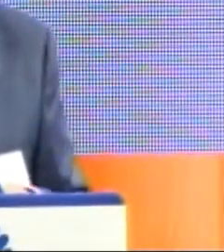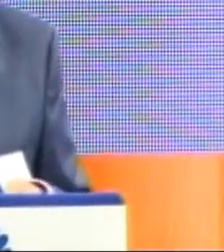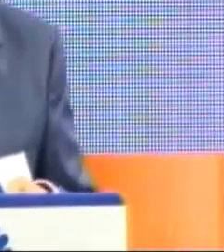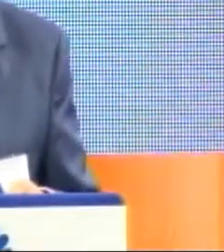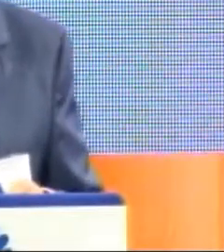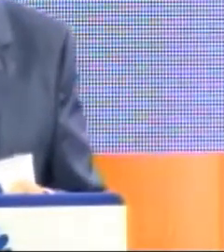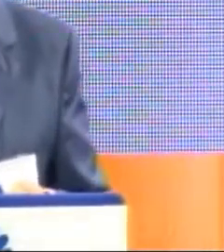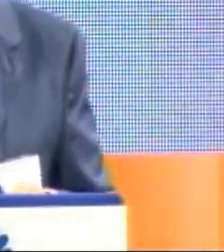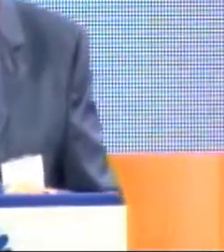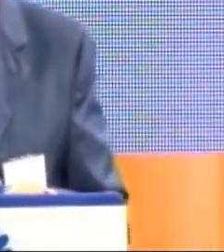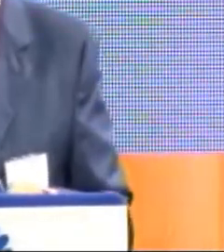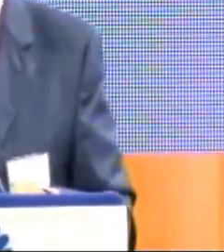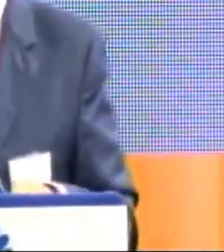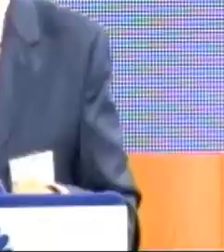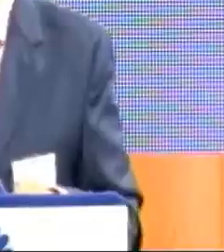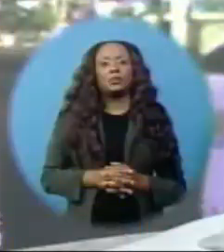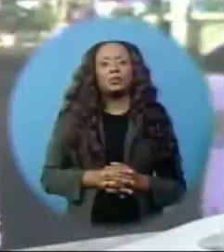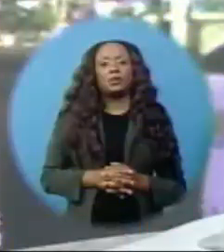I understand that.